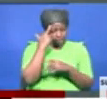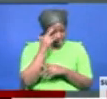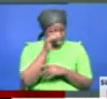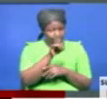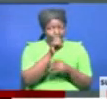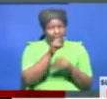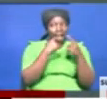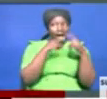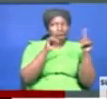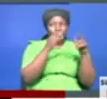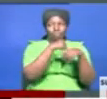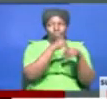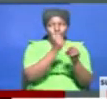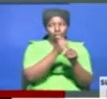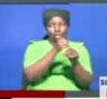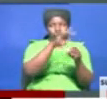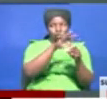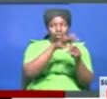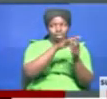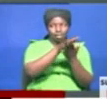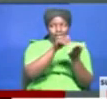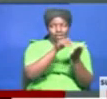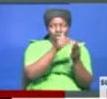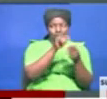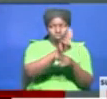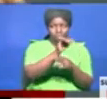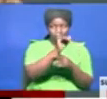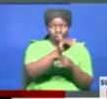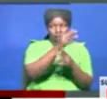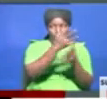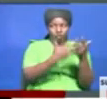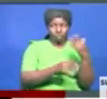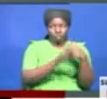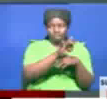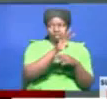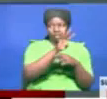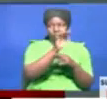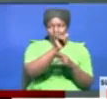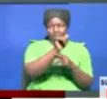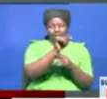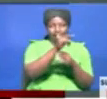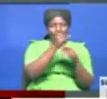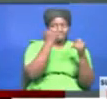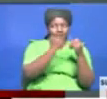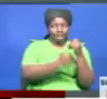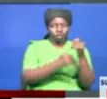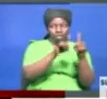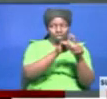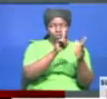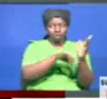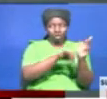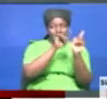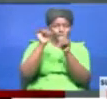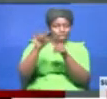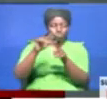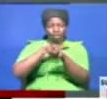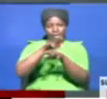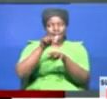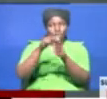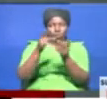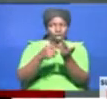declaration made at the polling center using that Form 34A is actually final. That even what came to the National Tallying Center was